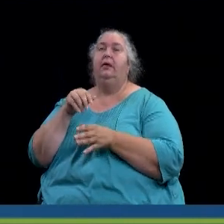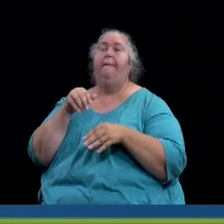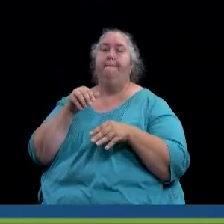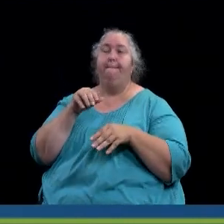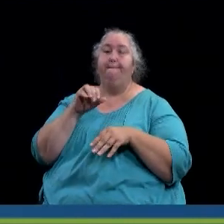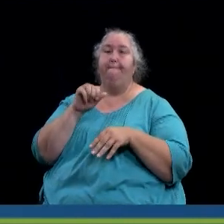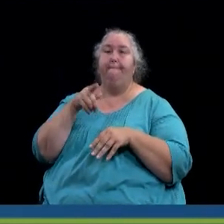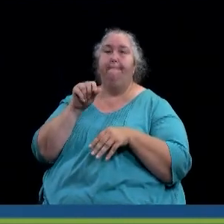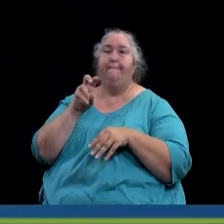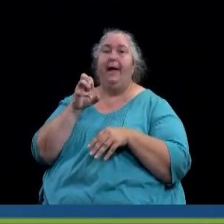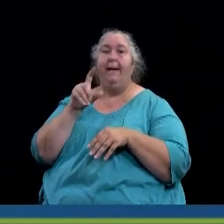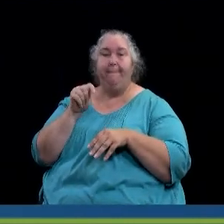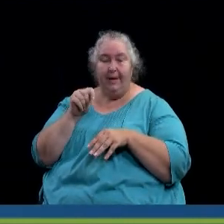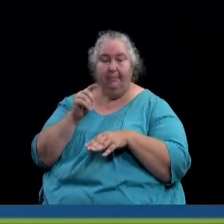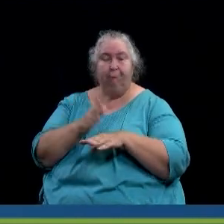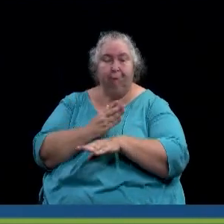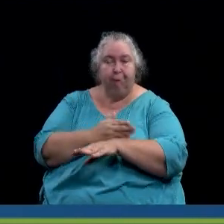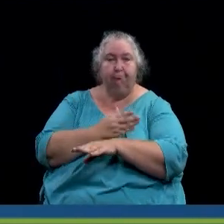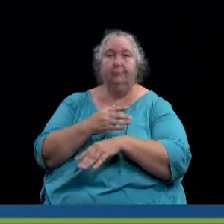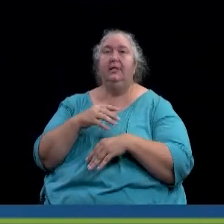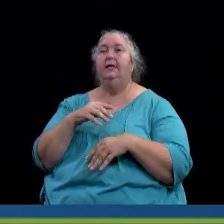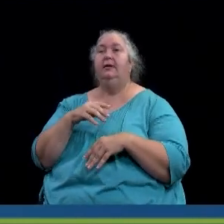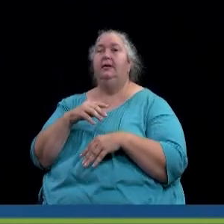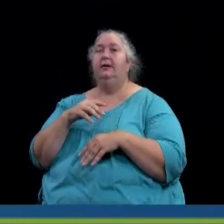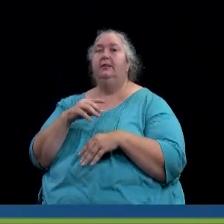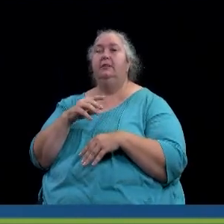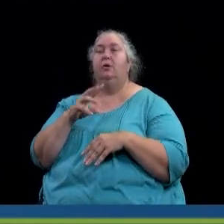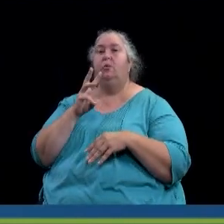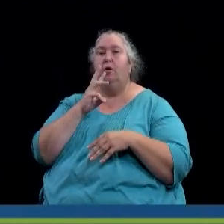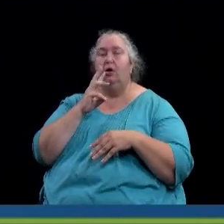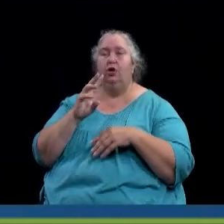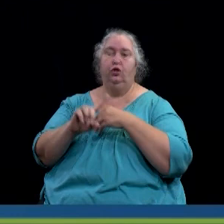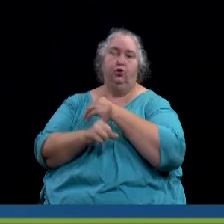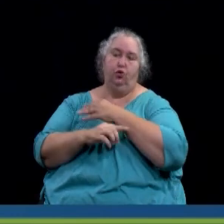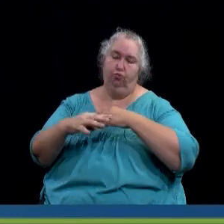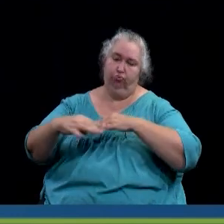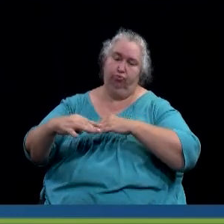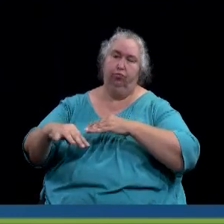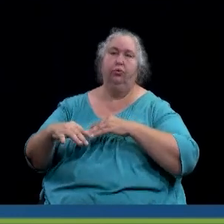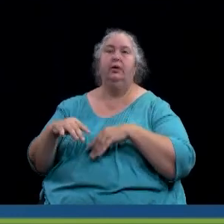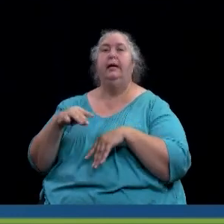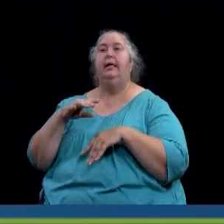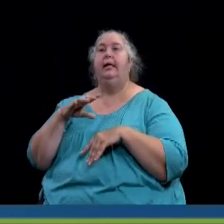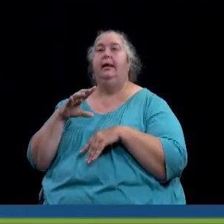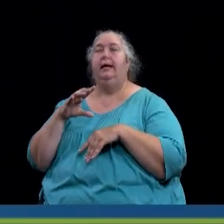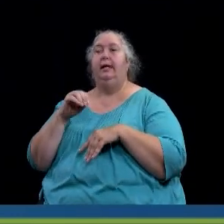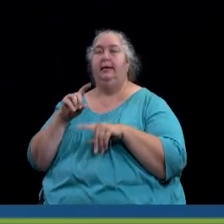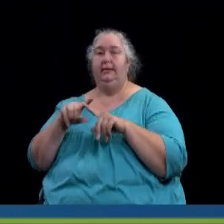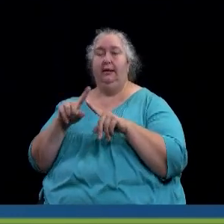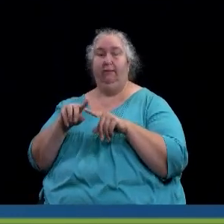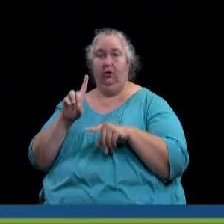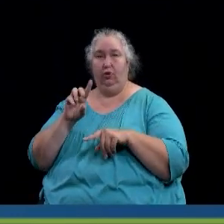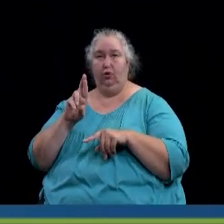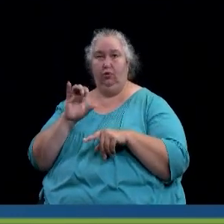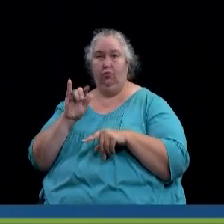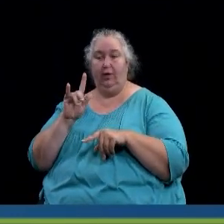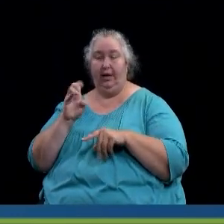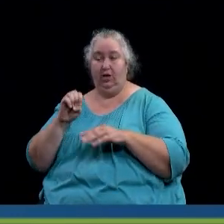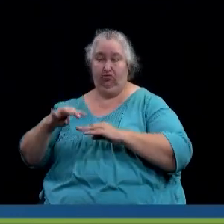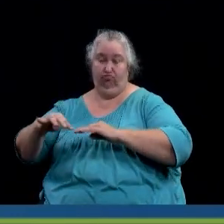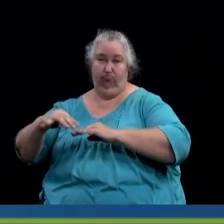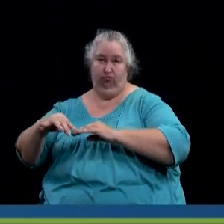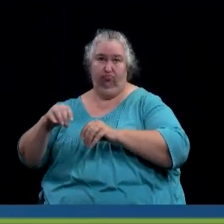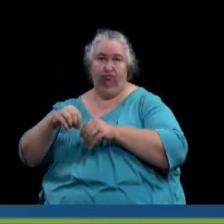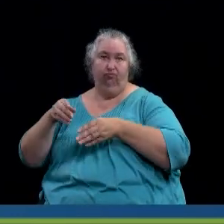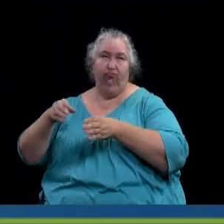sewer system modifications and drainage inlet relocations, and the elimination of trolley tracks found in conflict with the